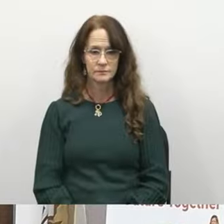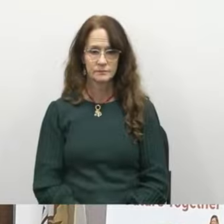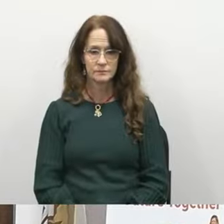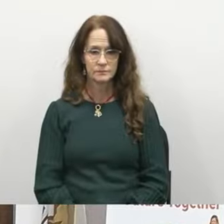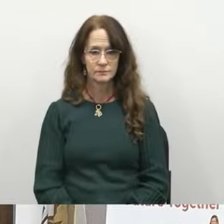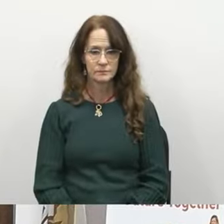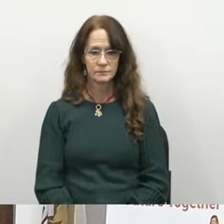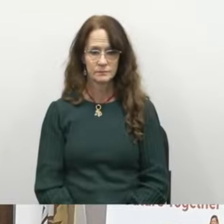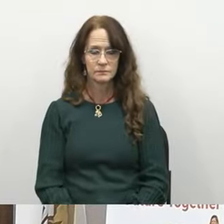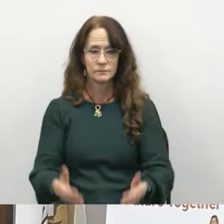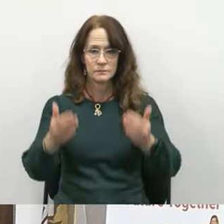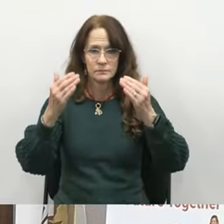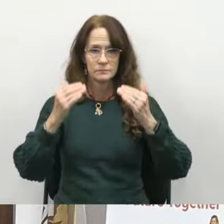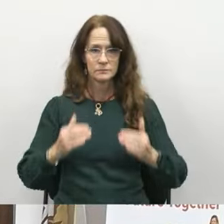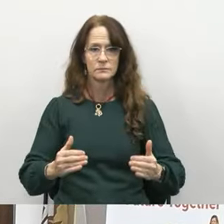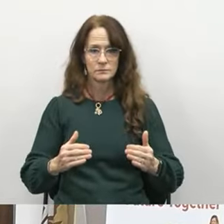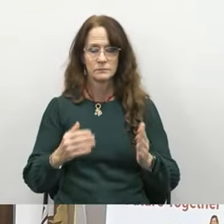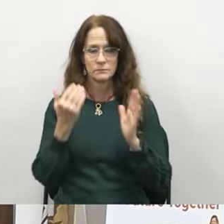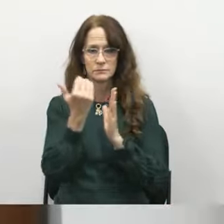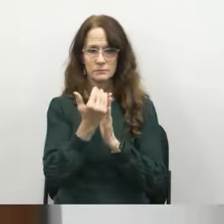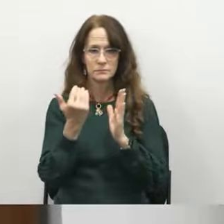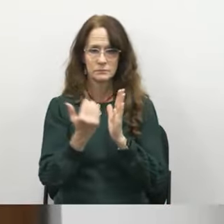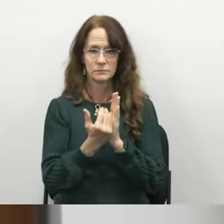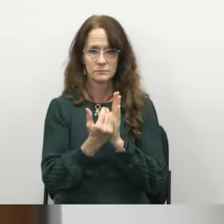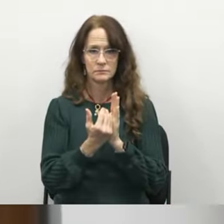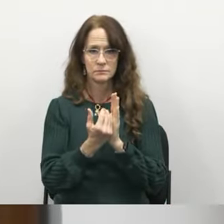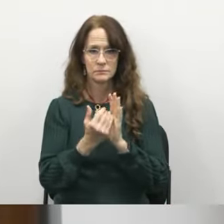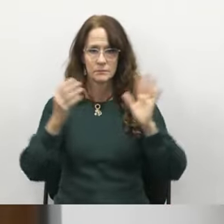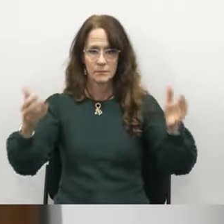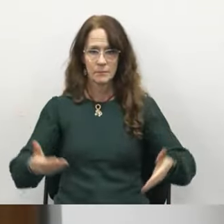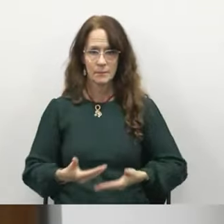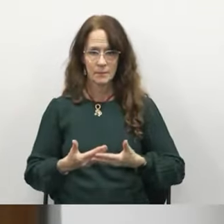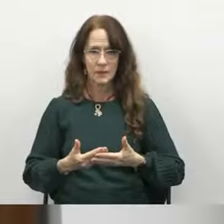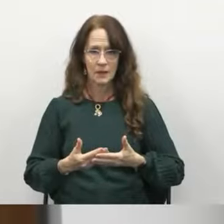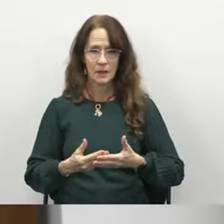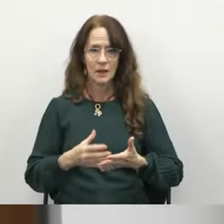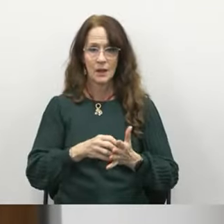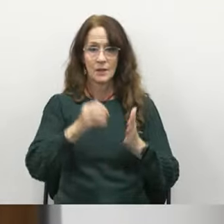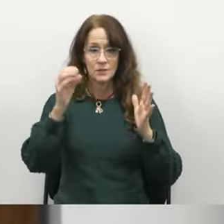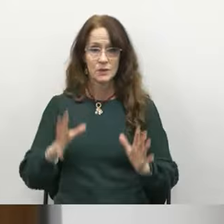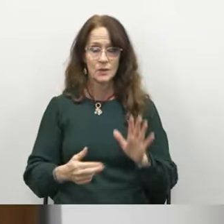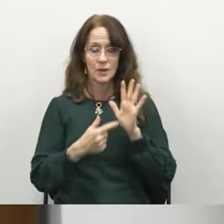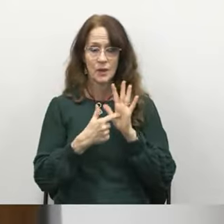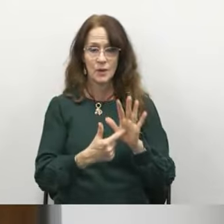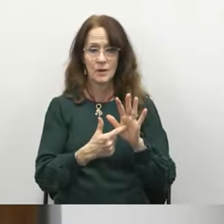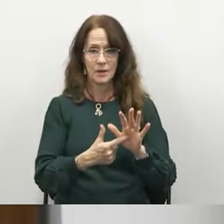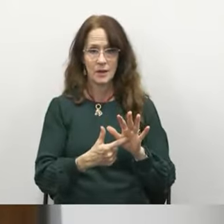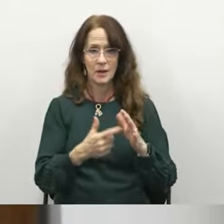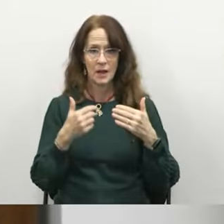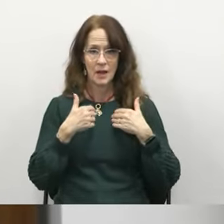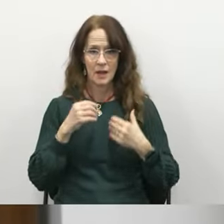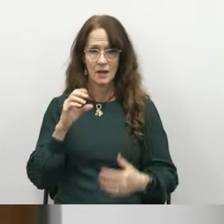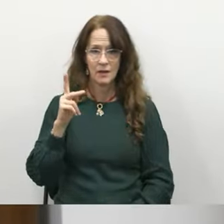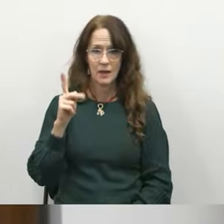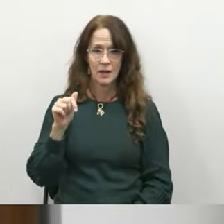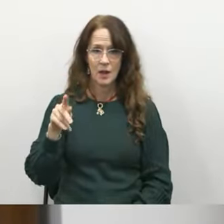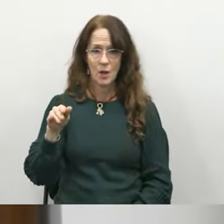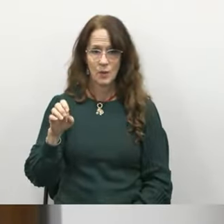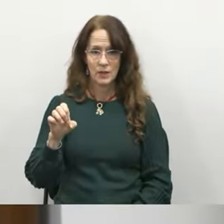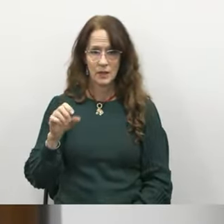And next on the agenda, we have introduction of our student representative. So we have Chloe Garcia